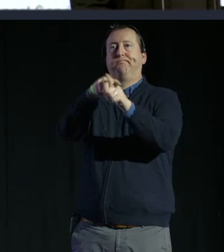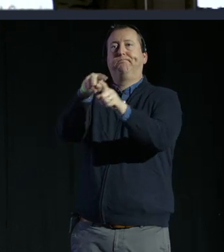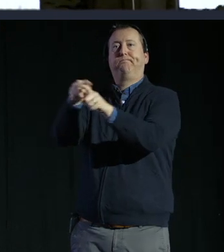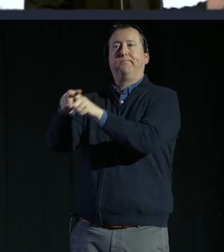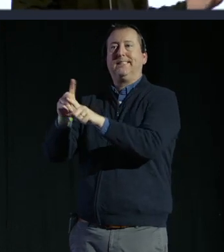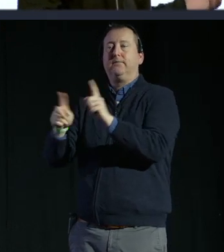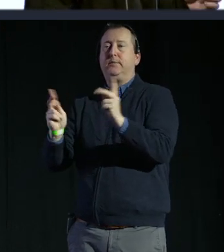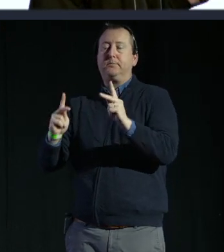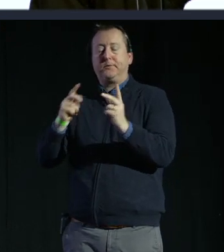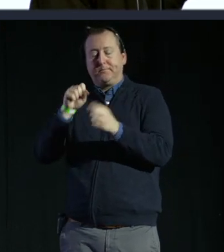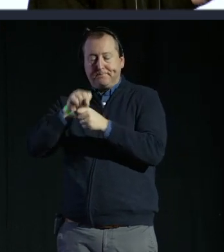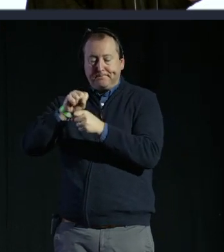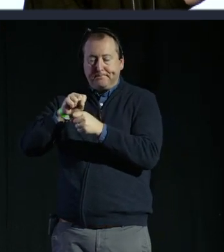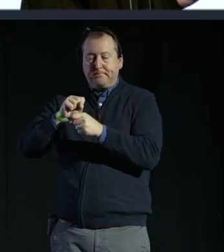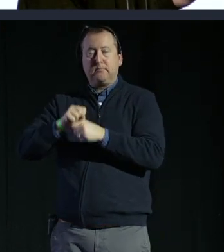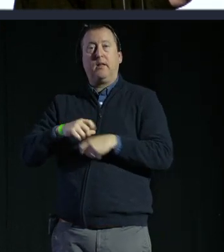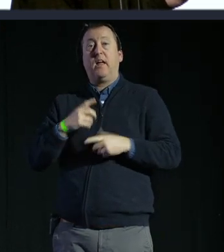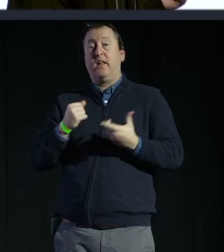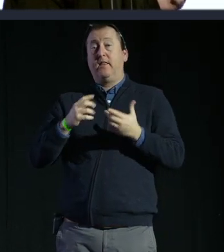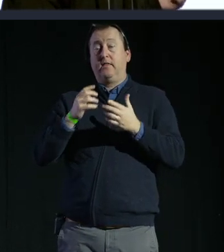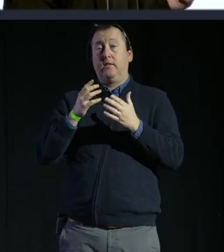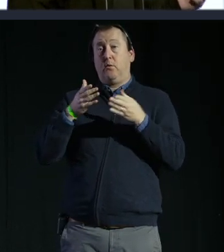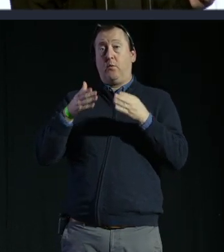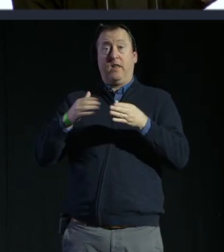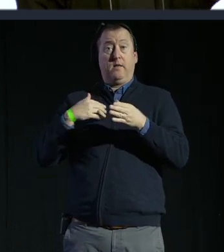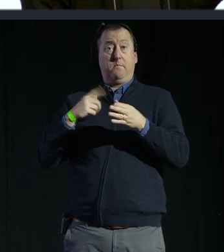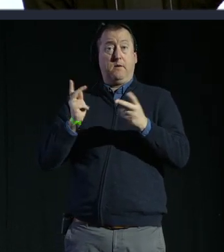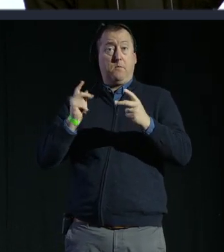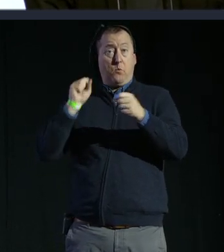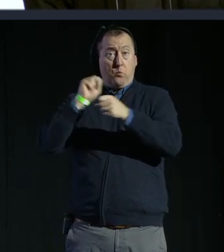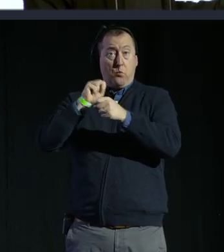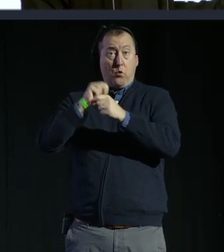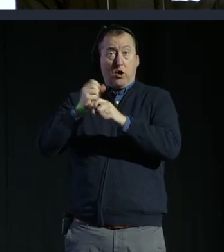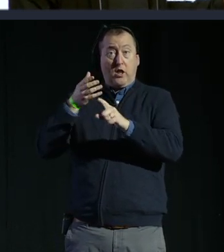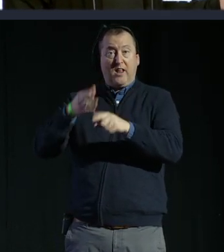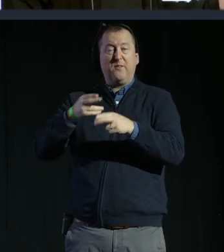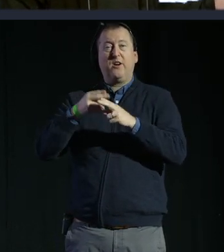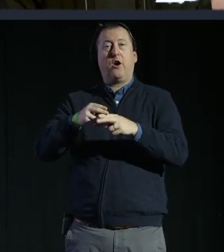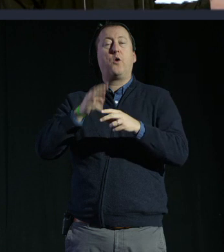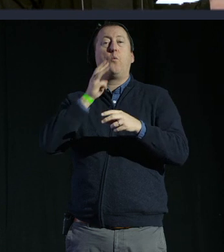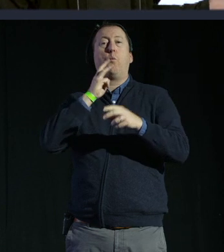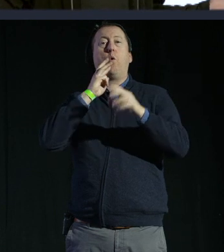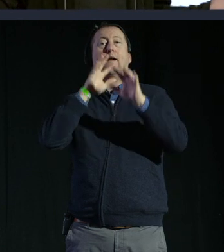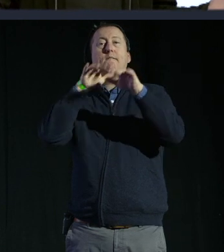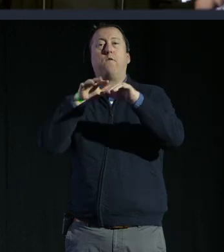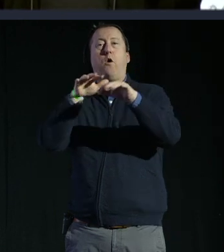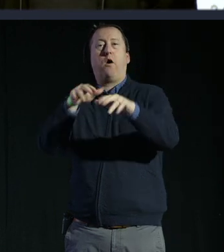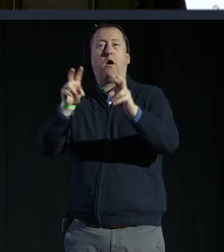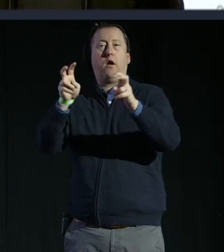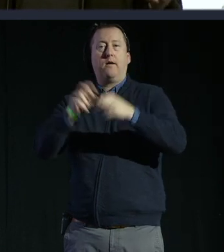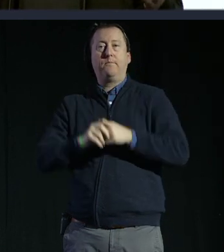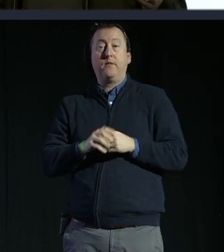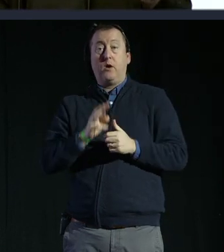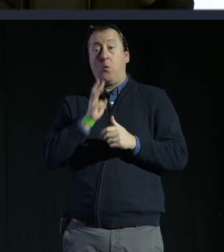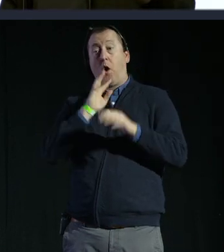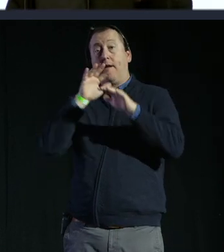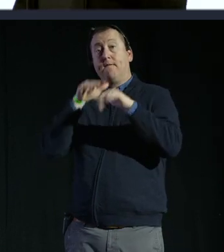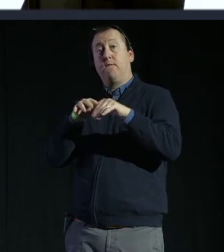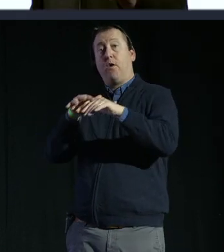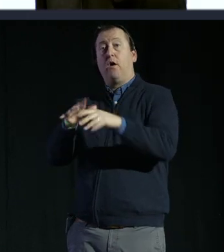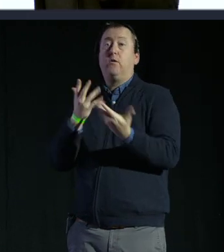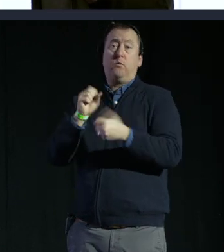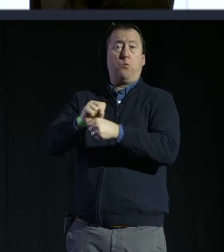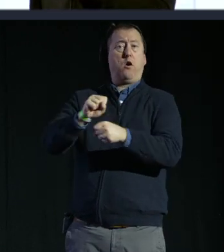Gantt charts ruled this era, and the dominant methodology became known as waterfall. Waterfall worked, but